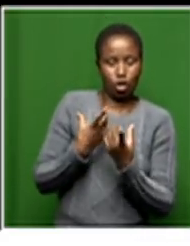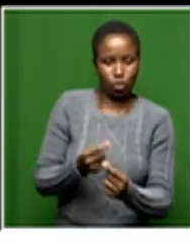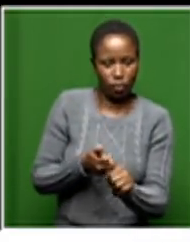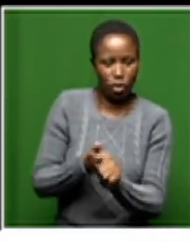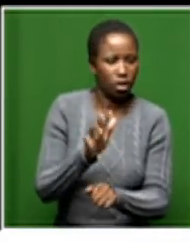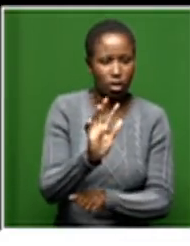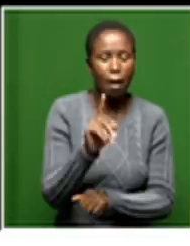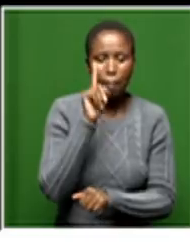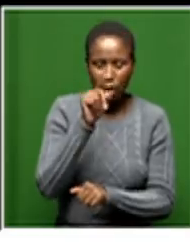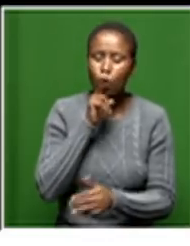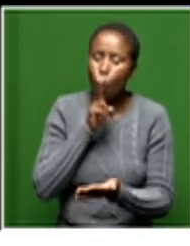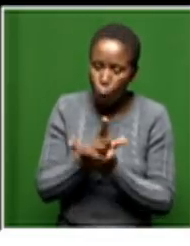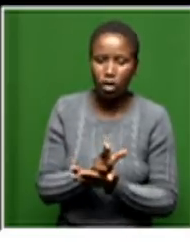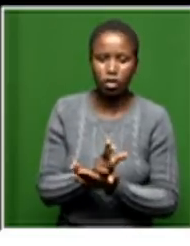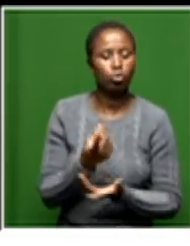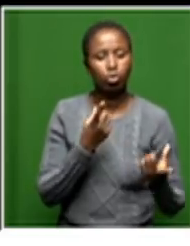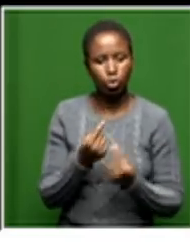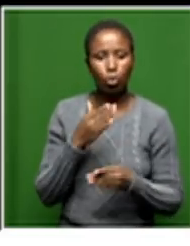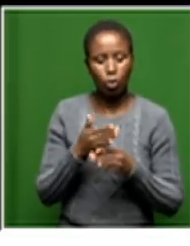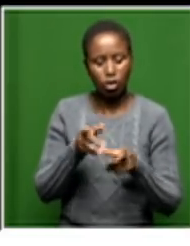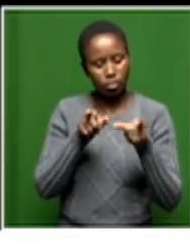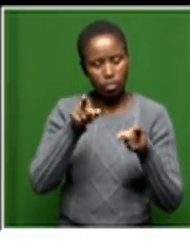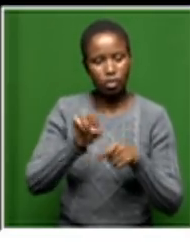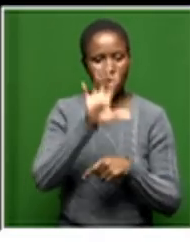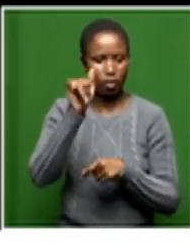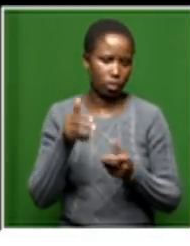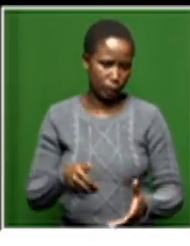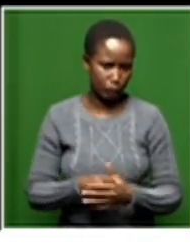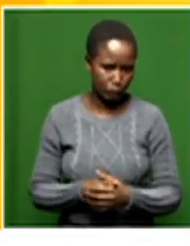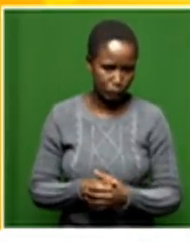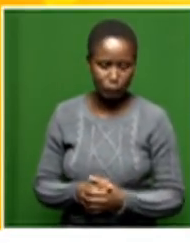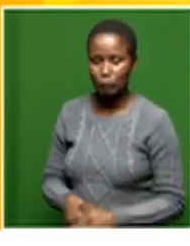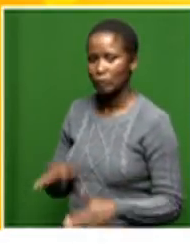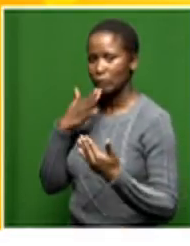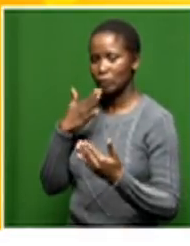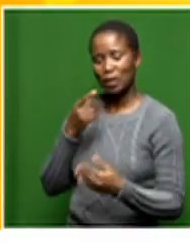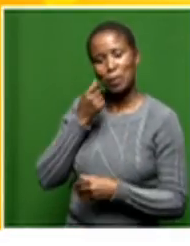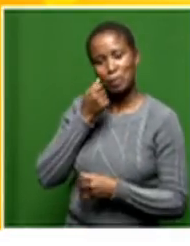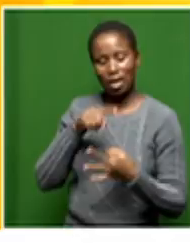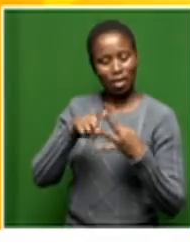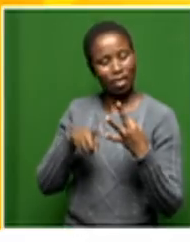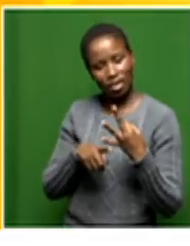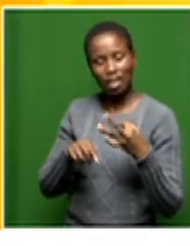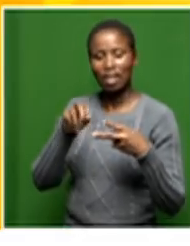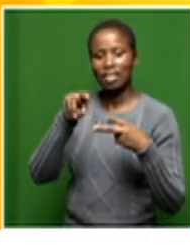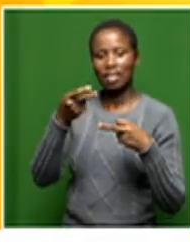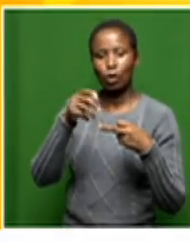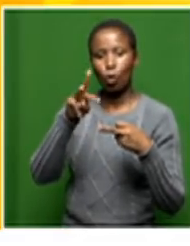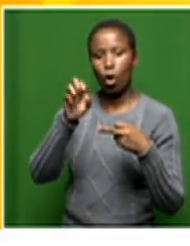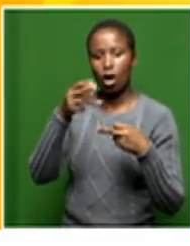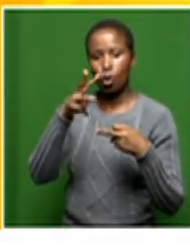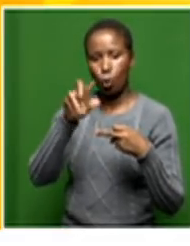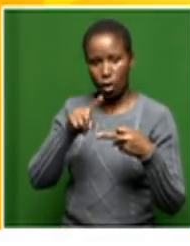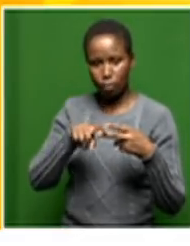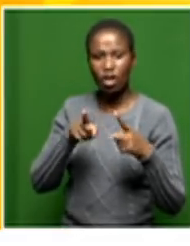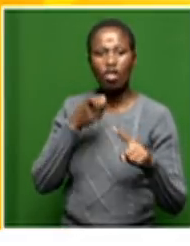be honest and be genuine in the governance of South Africa. Well, thank you so much, gentlemen. Nqabayomzi Kwankwa of the